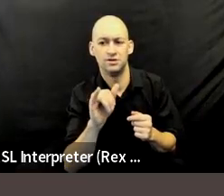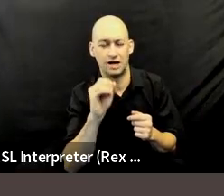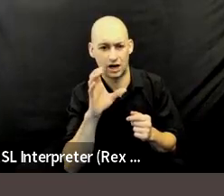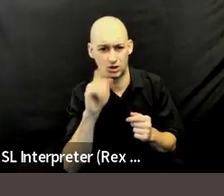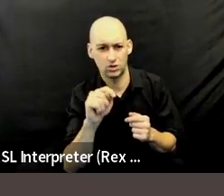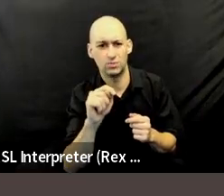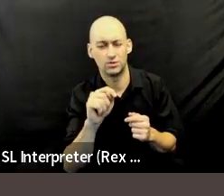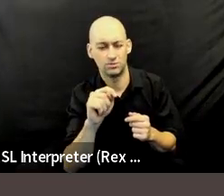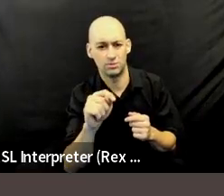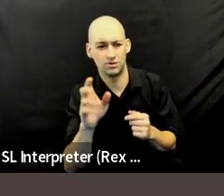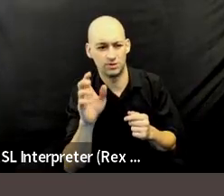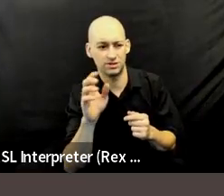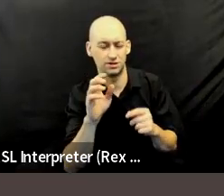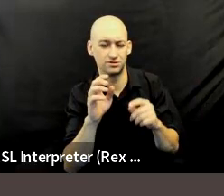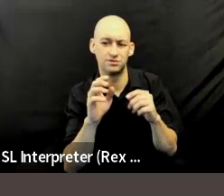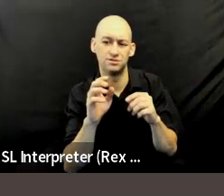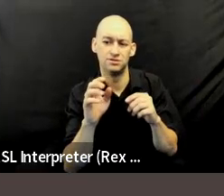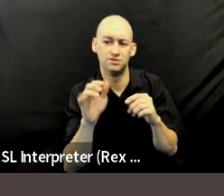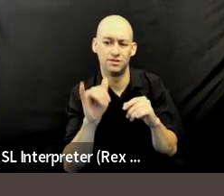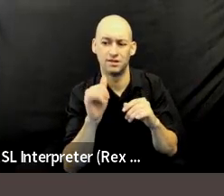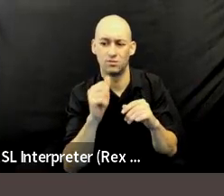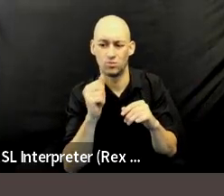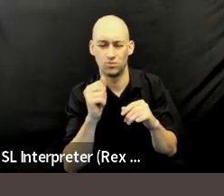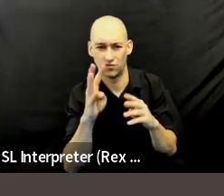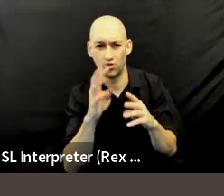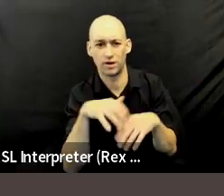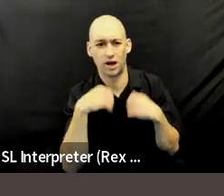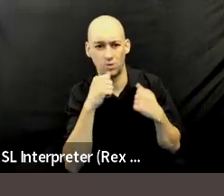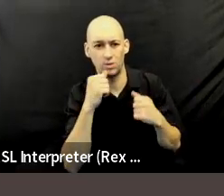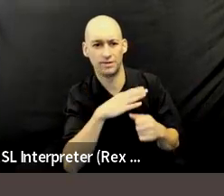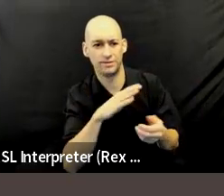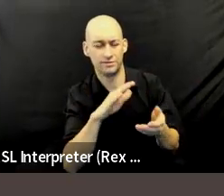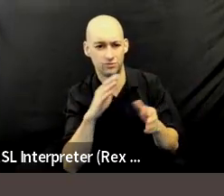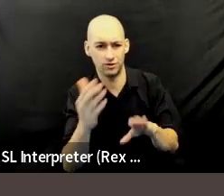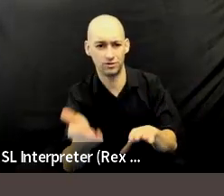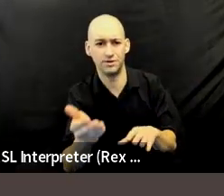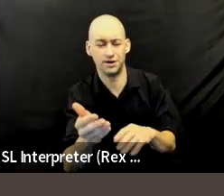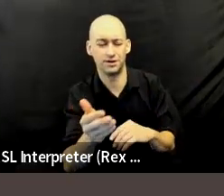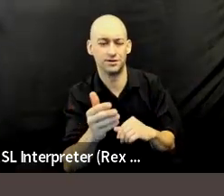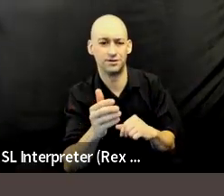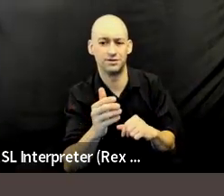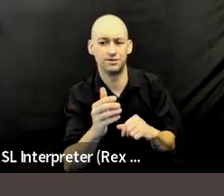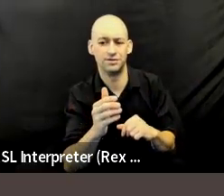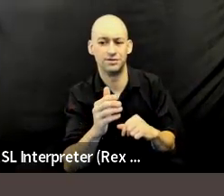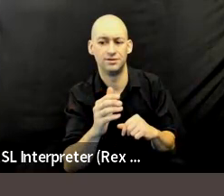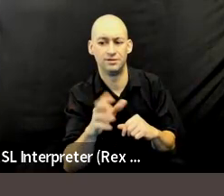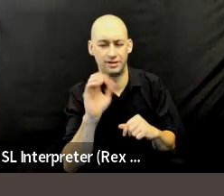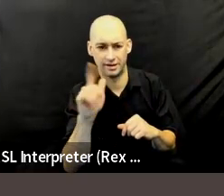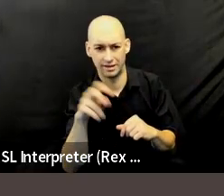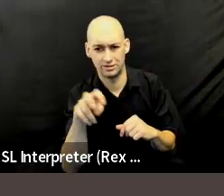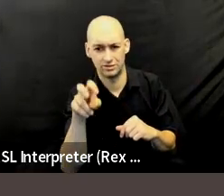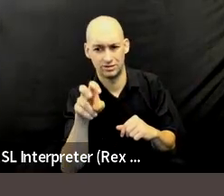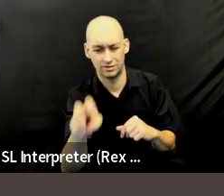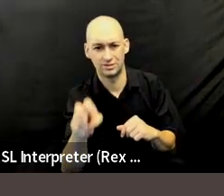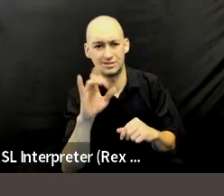that resulted in the deaths of the 4 young women, we have on November 28th, Caltrans, along with the City